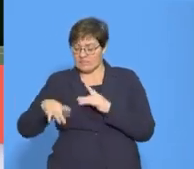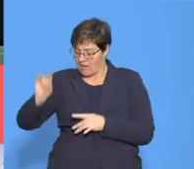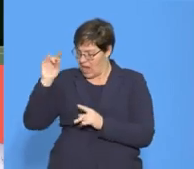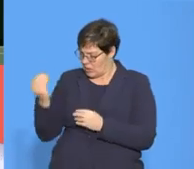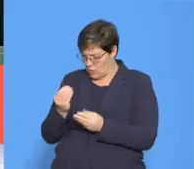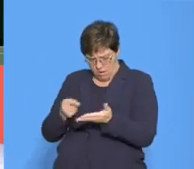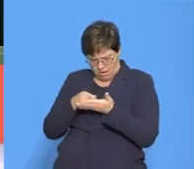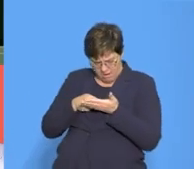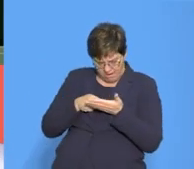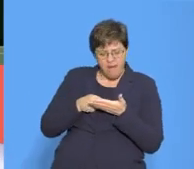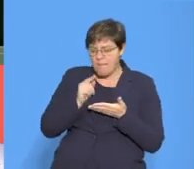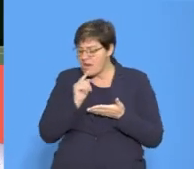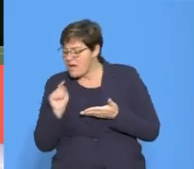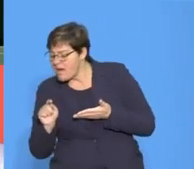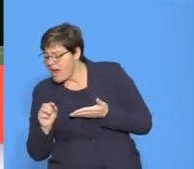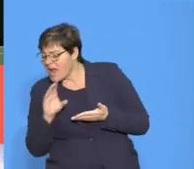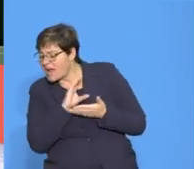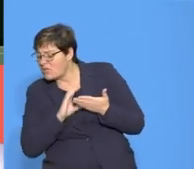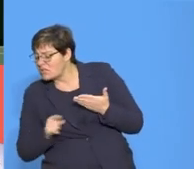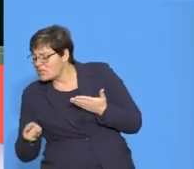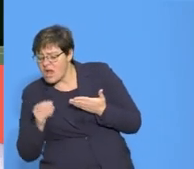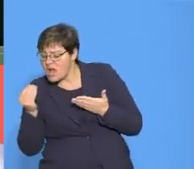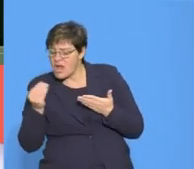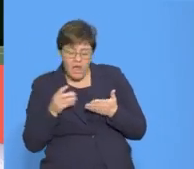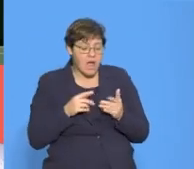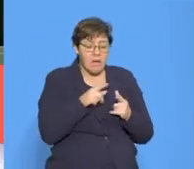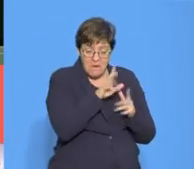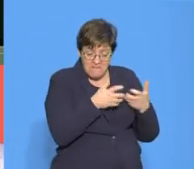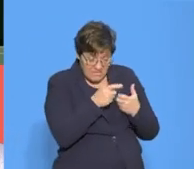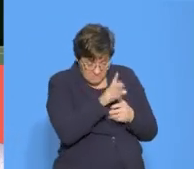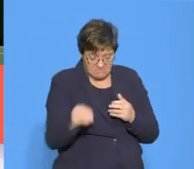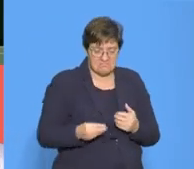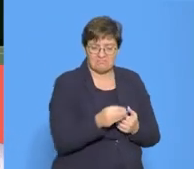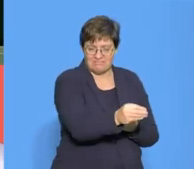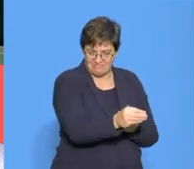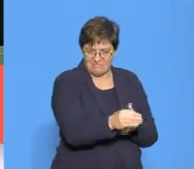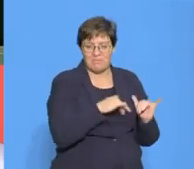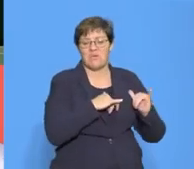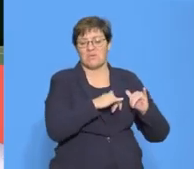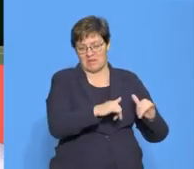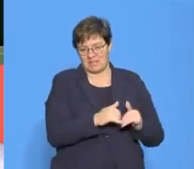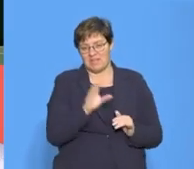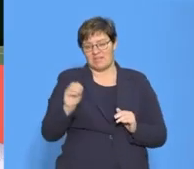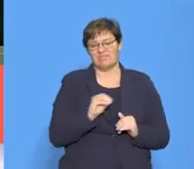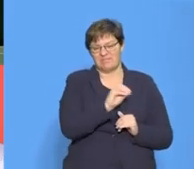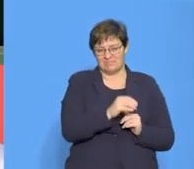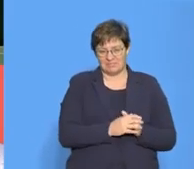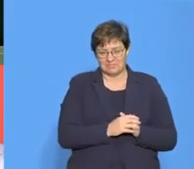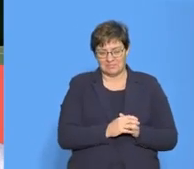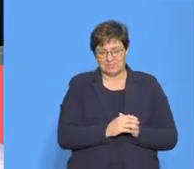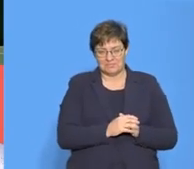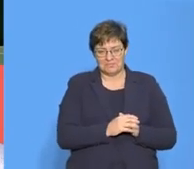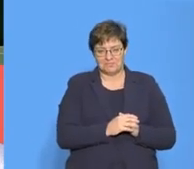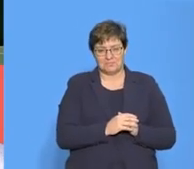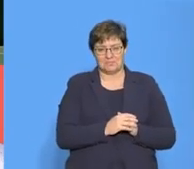they find a new species. Then they have a look to see what characteristics it has in common with others, and then they would